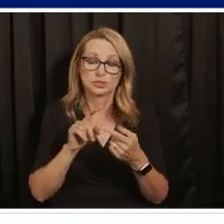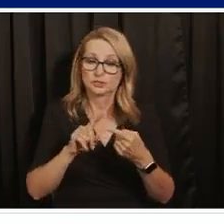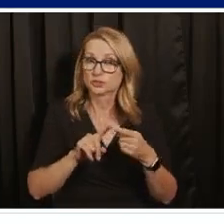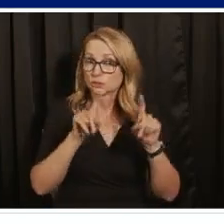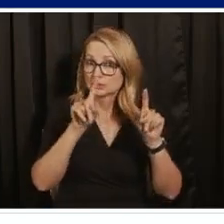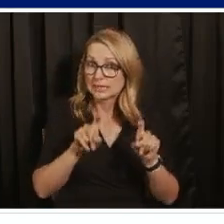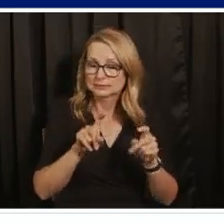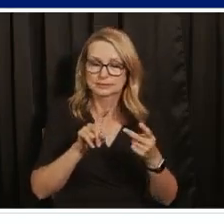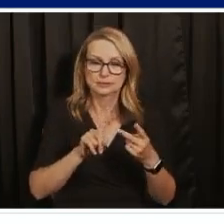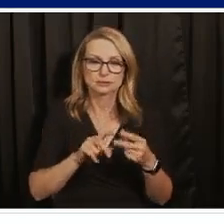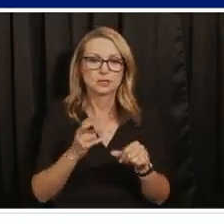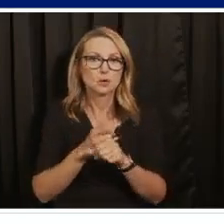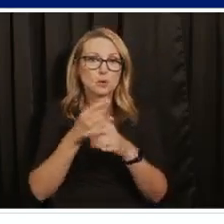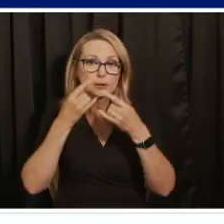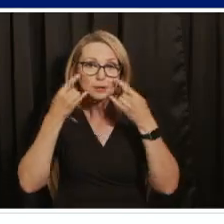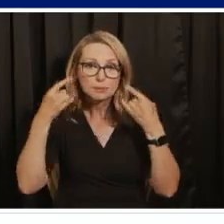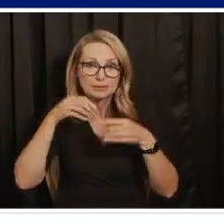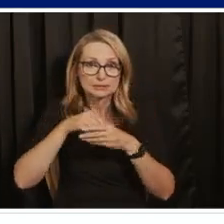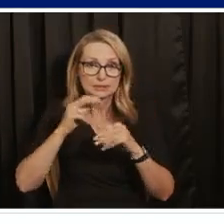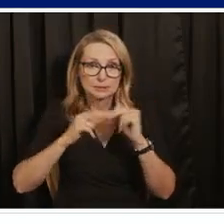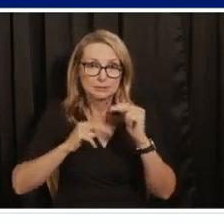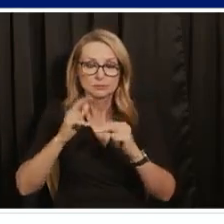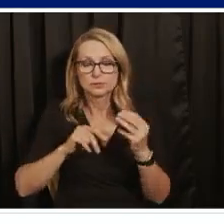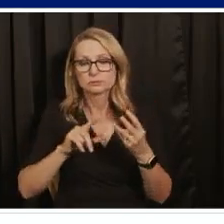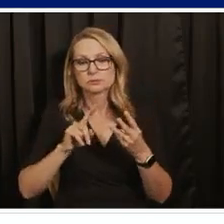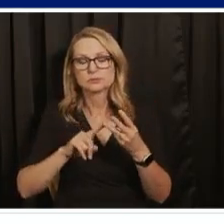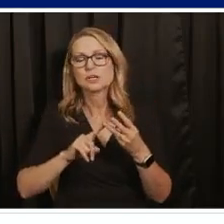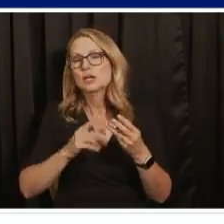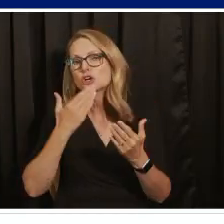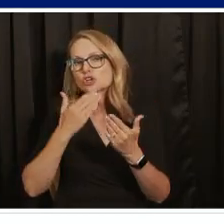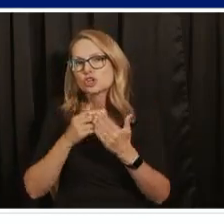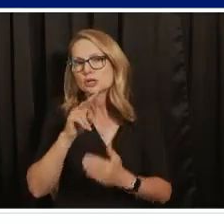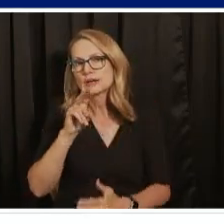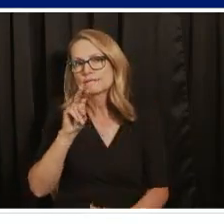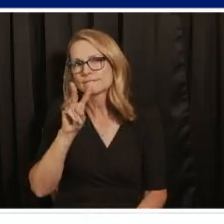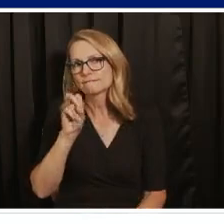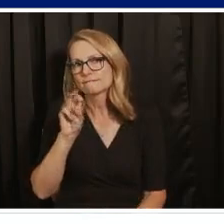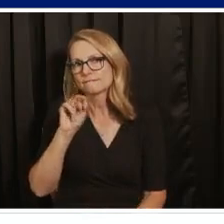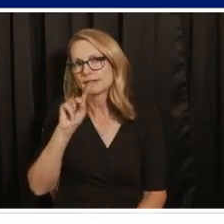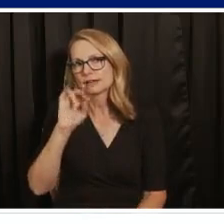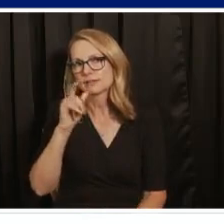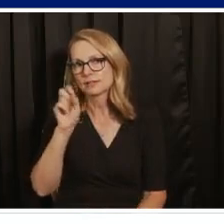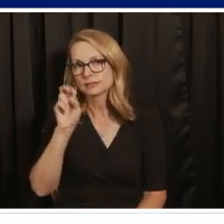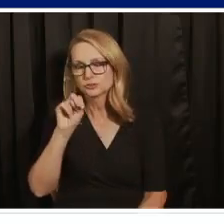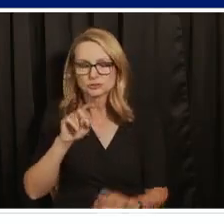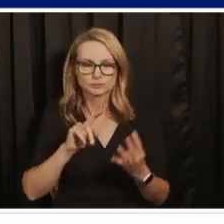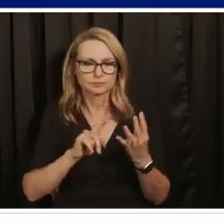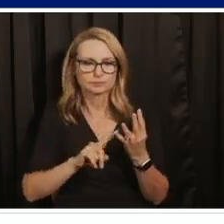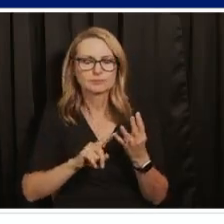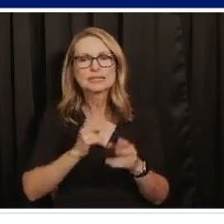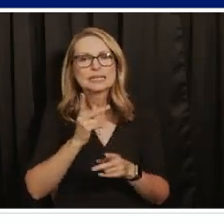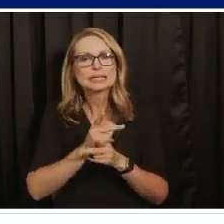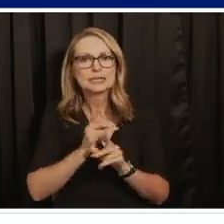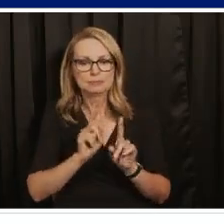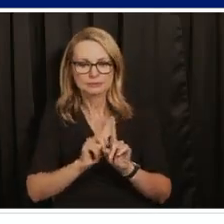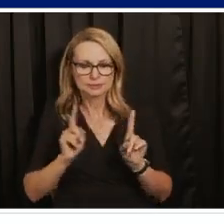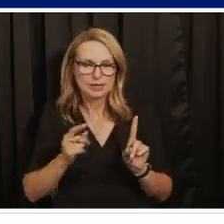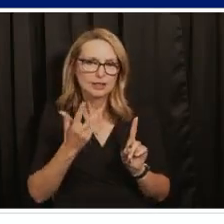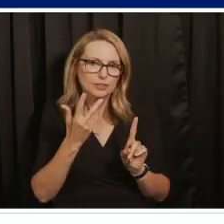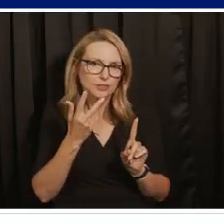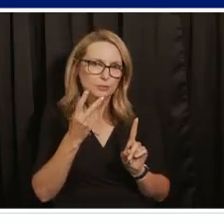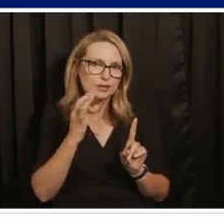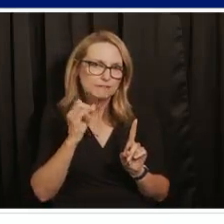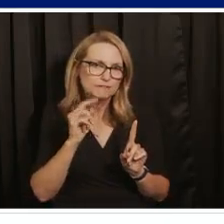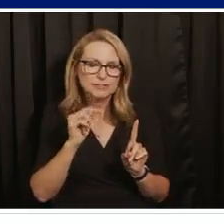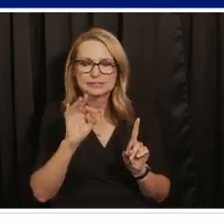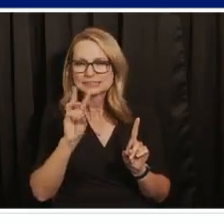indoors, ventilation, cohorting, 3-foot distancing where possible, 6-foot distancing where possible,